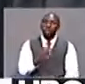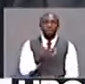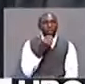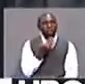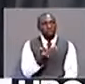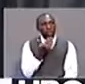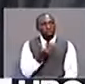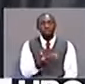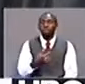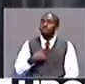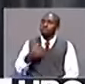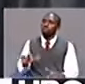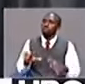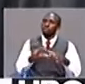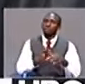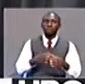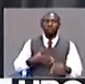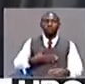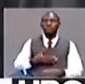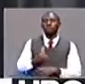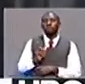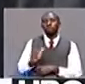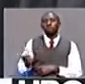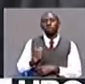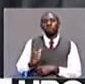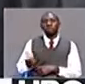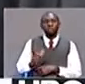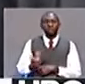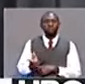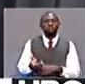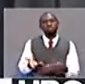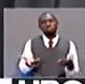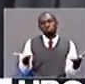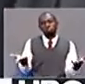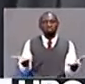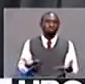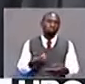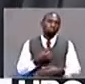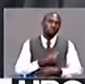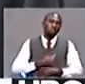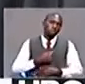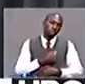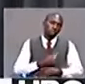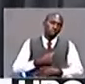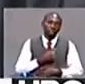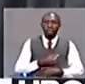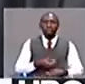I join my colleagues in paying condolences to our fallen great spiritual father.